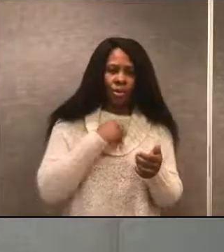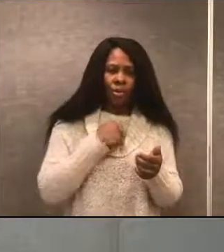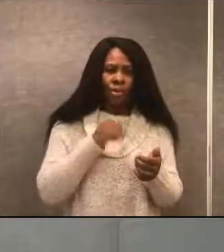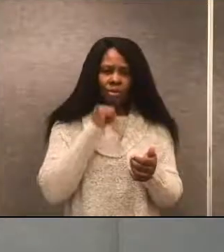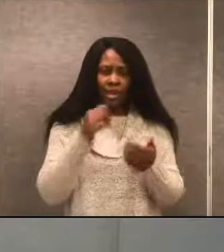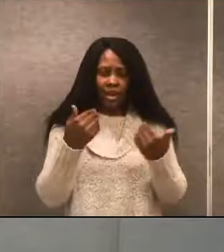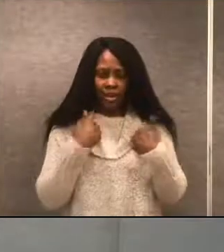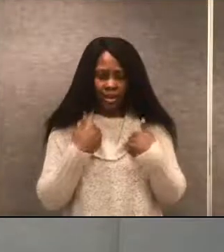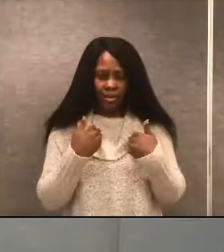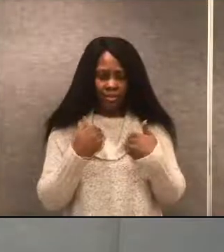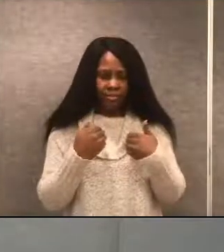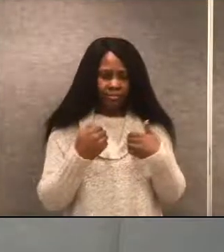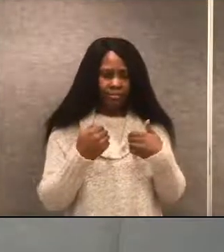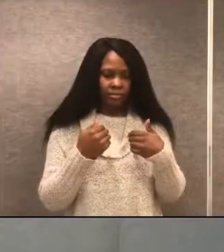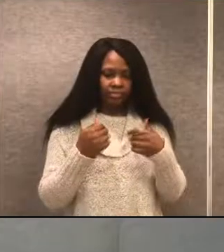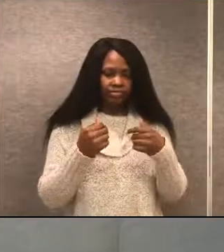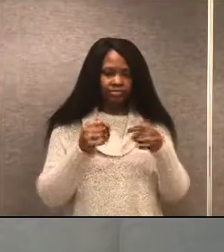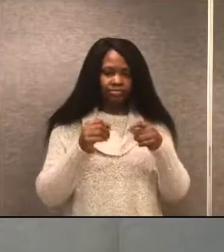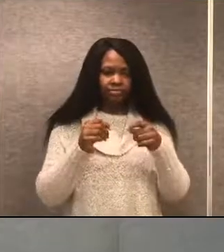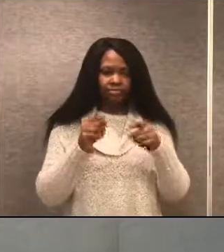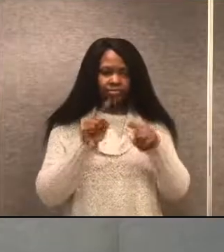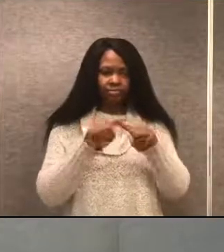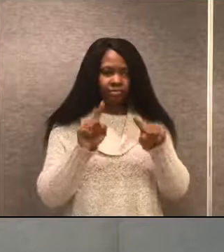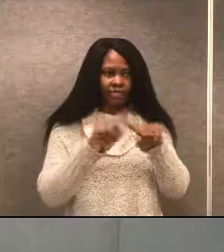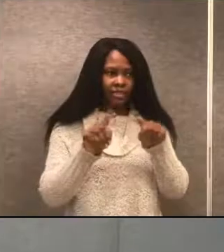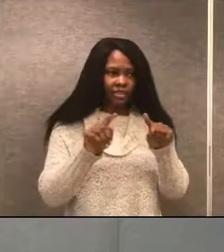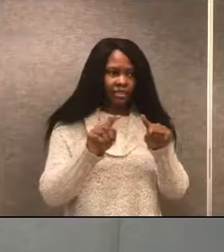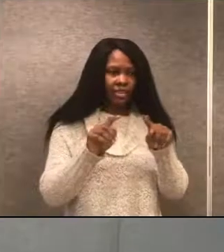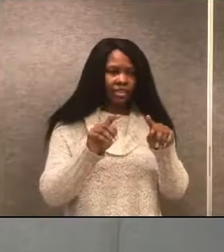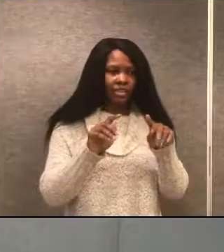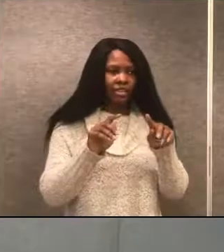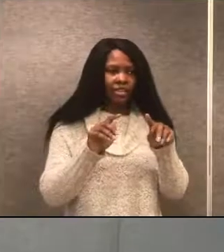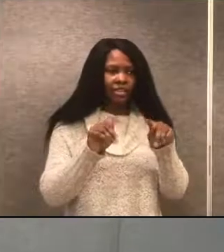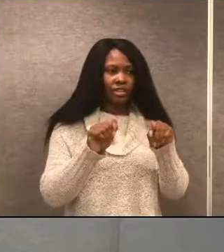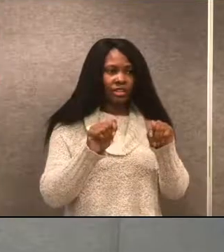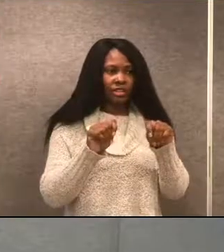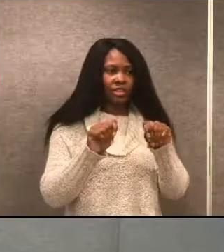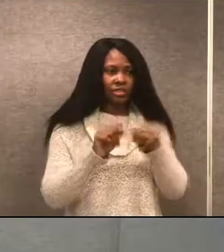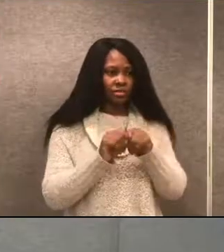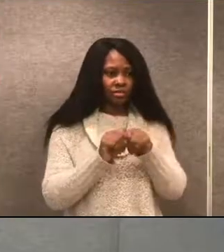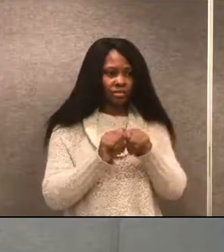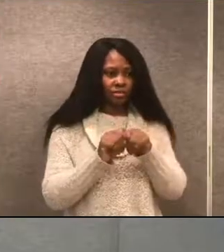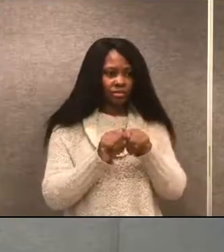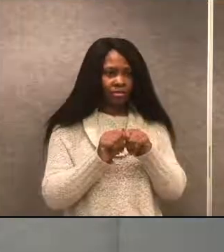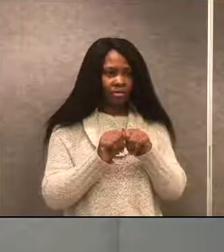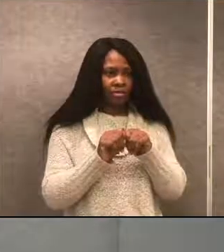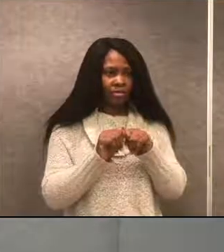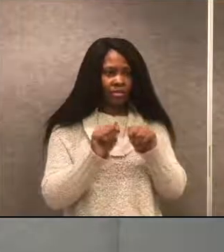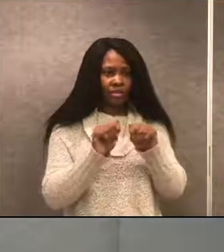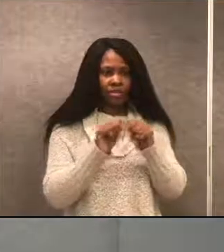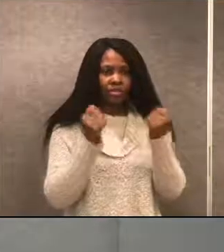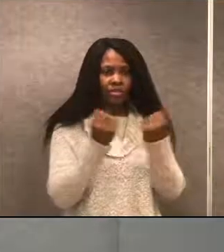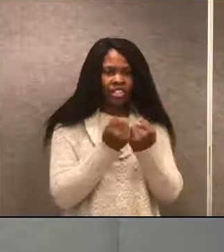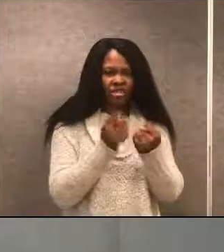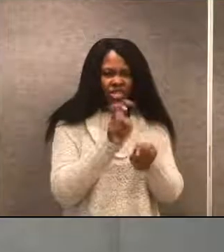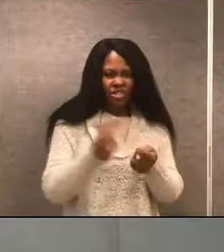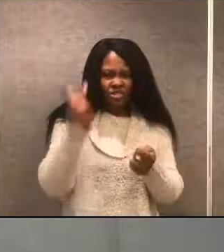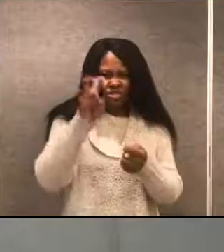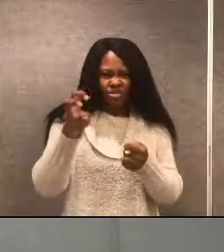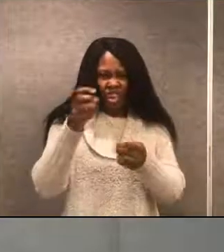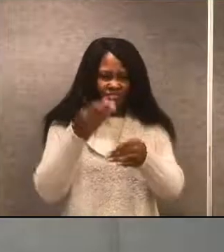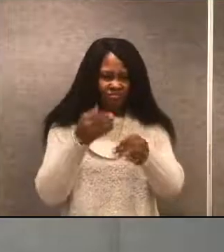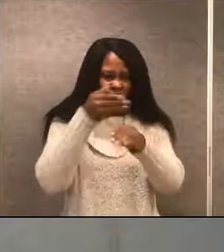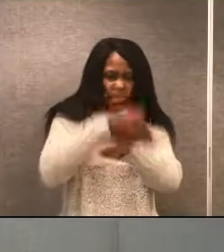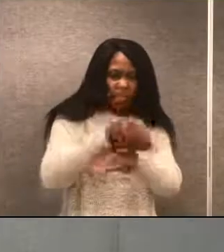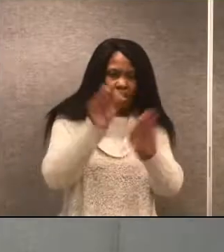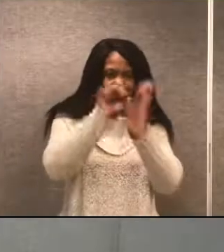run track. Usually we go to the Armory in Jersey City. So now we just reserve to just going to Jersey City. We do have an upcoming